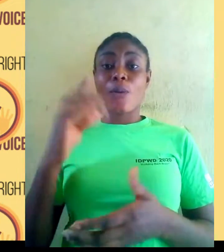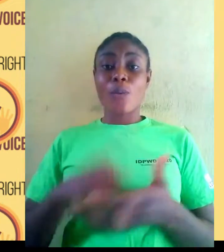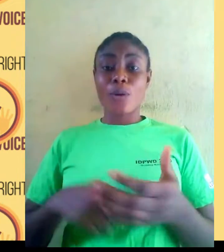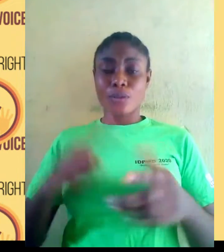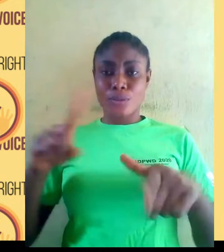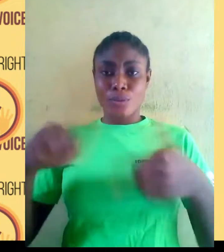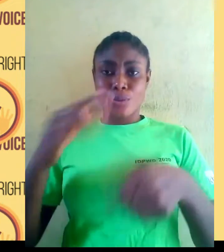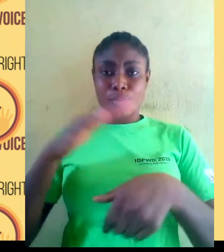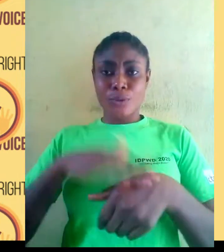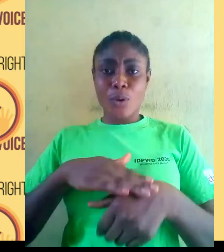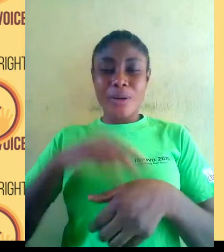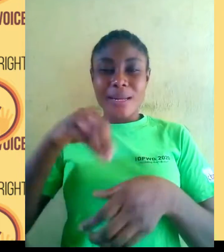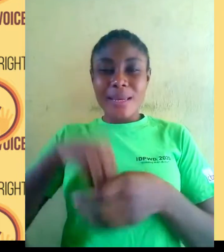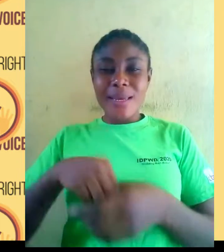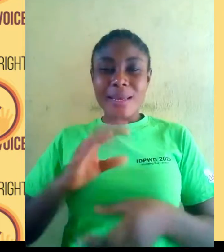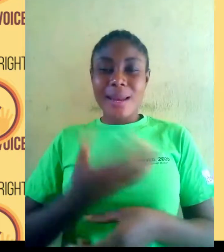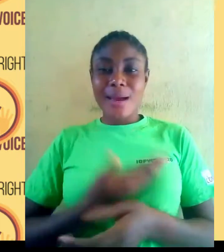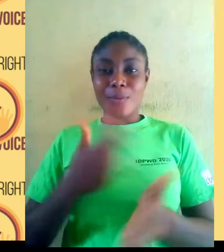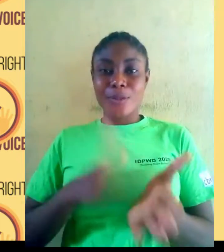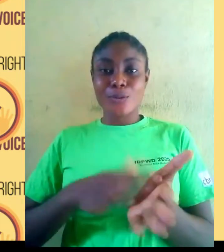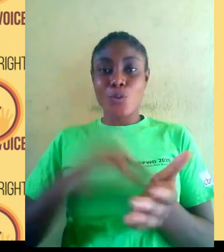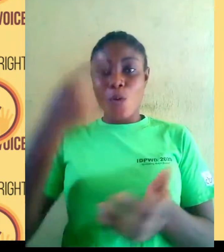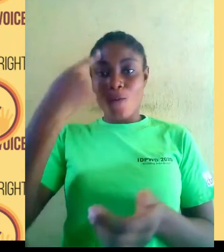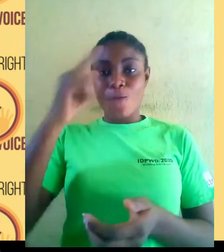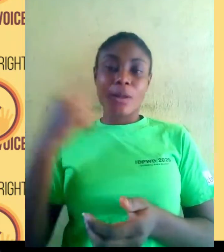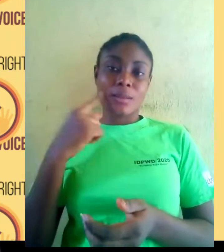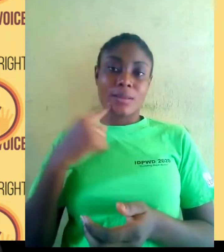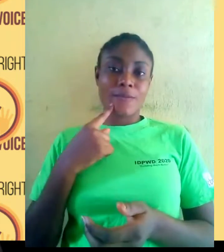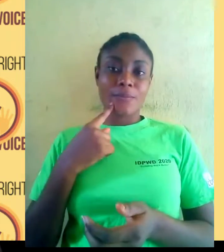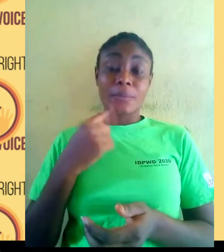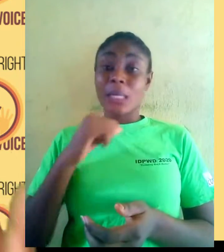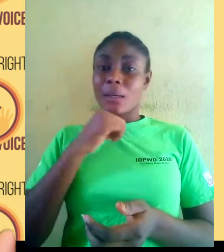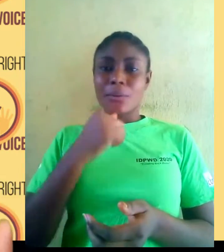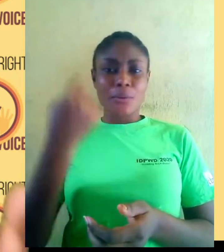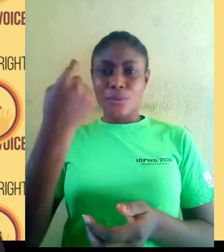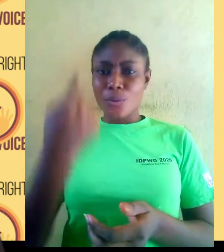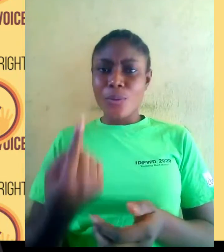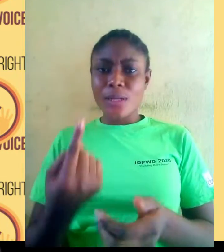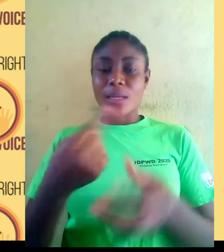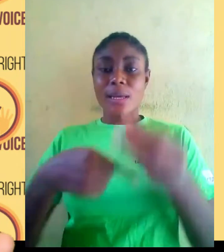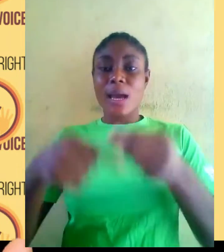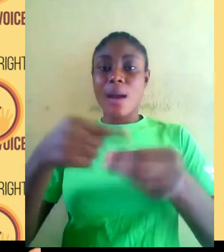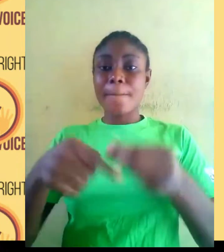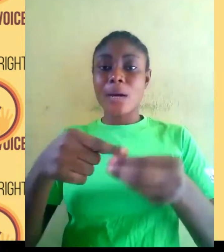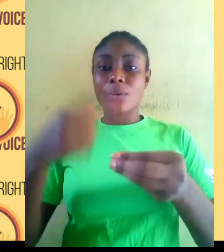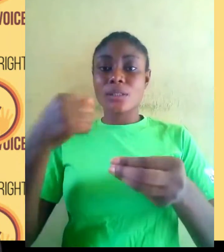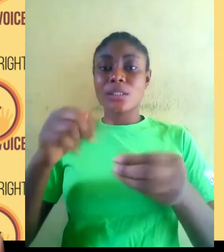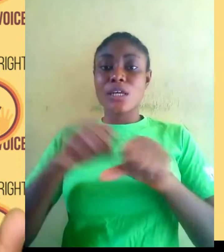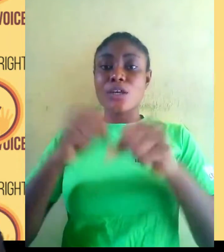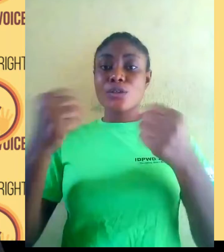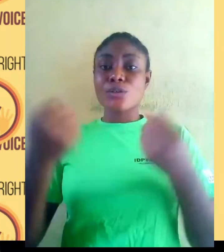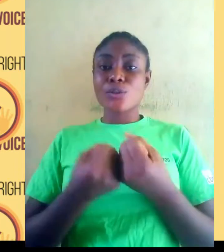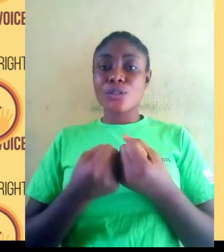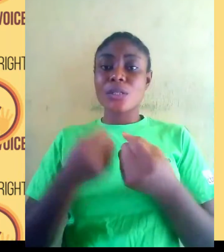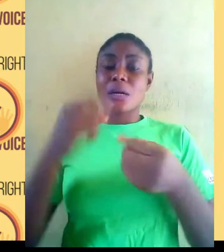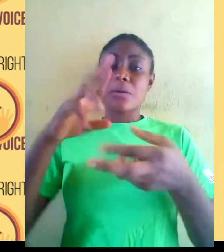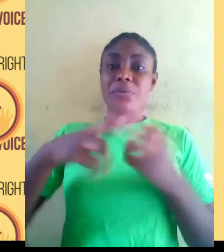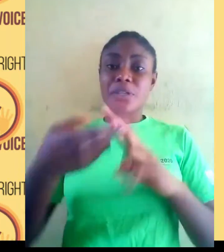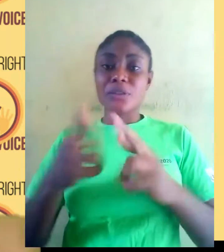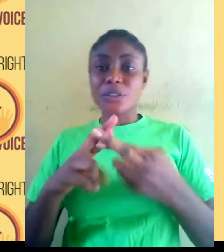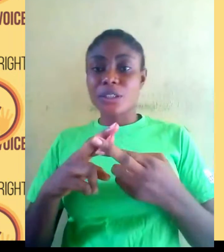on in our schools for the deaf. Not just about the social relationship